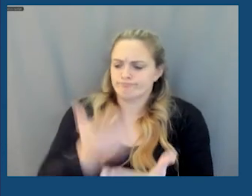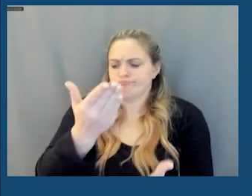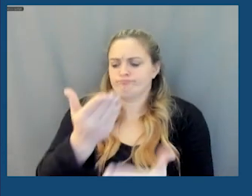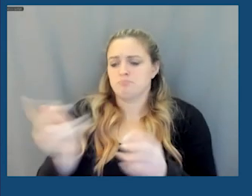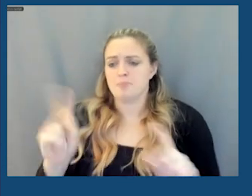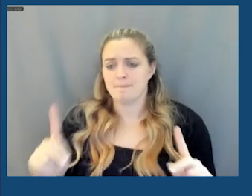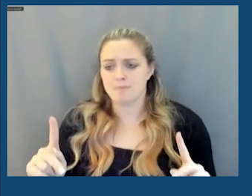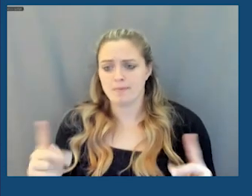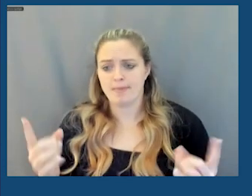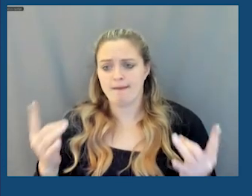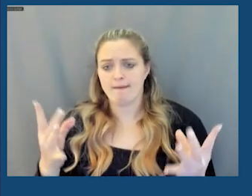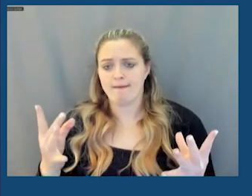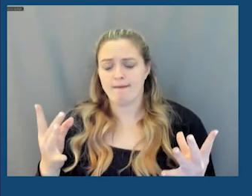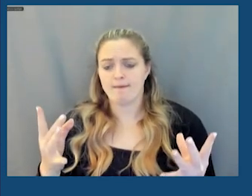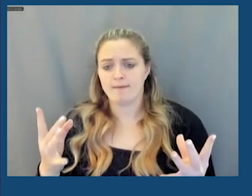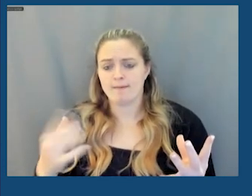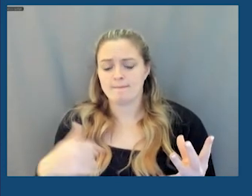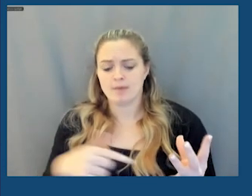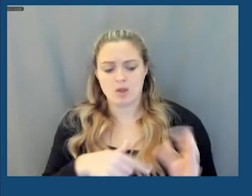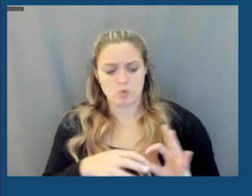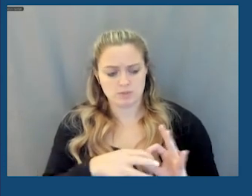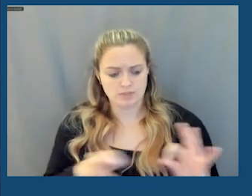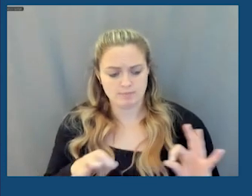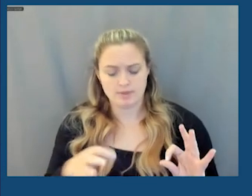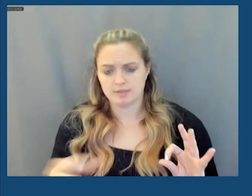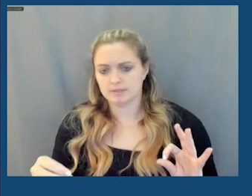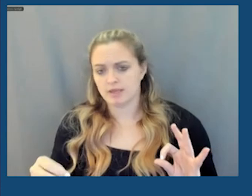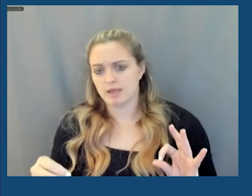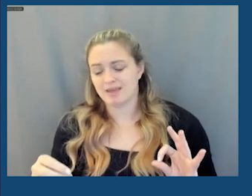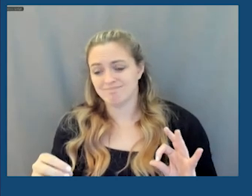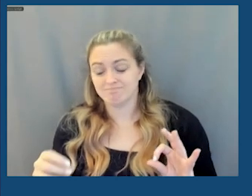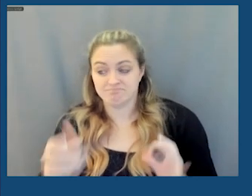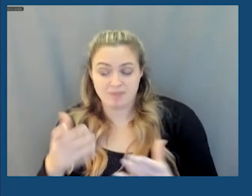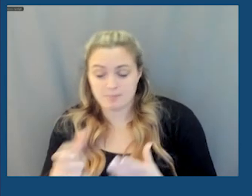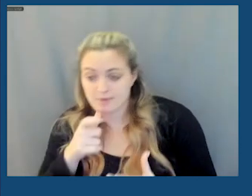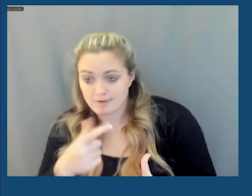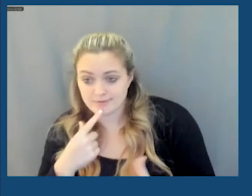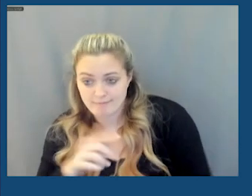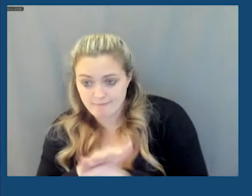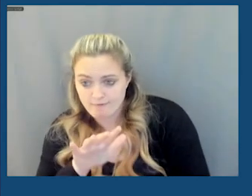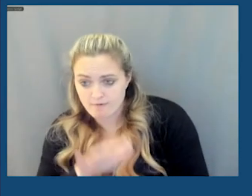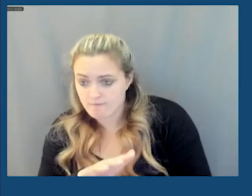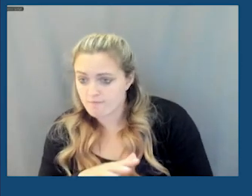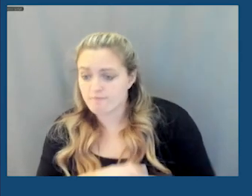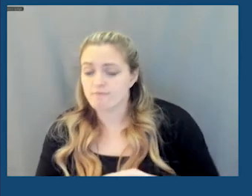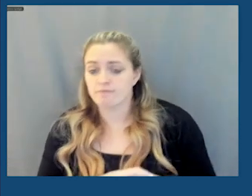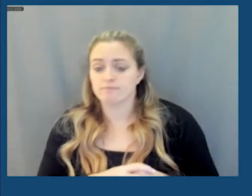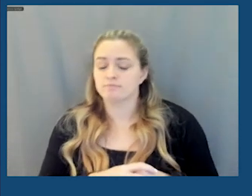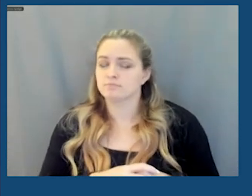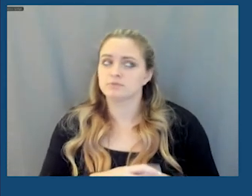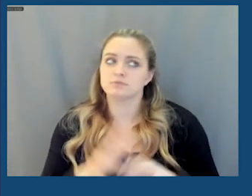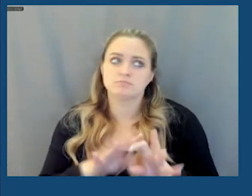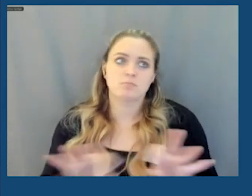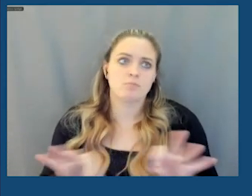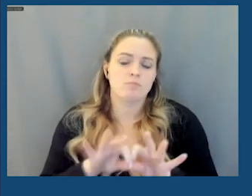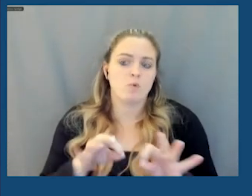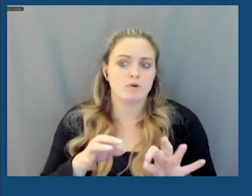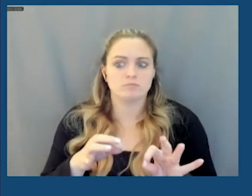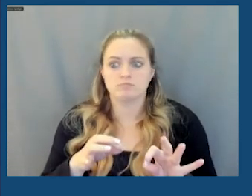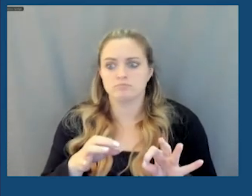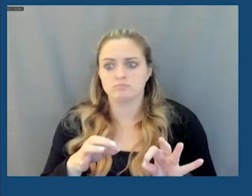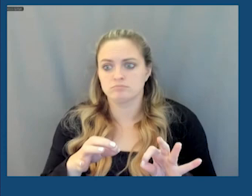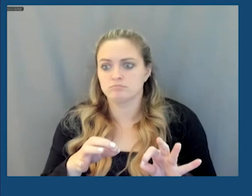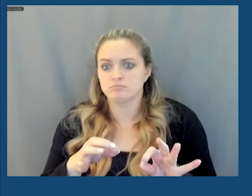by way of our statements and lack thereof. This is a primary cause and a source